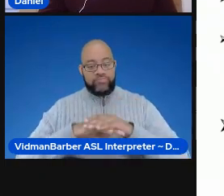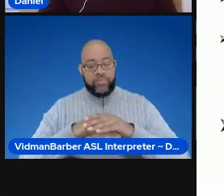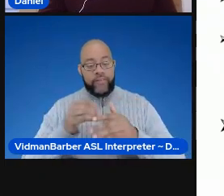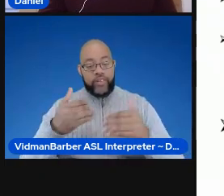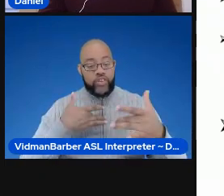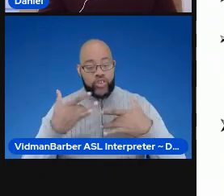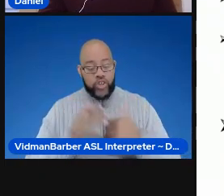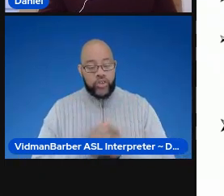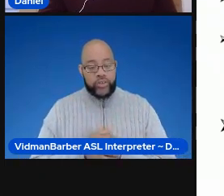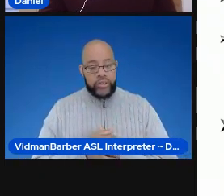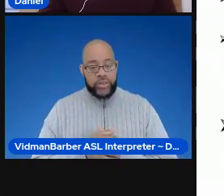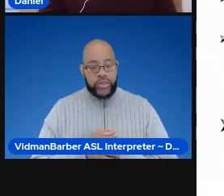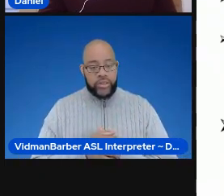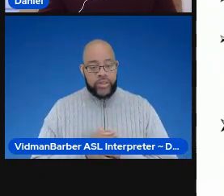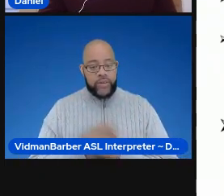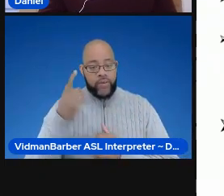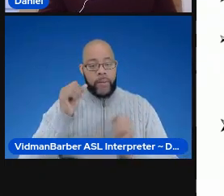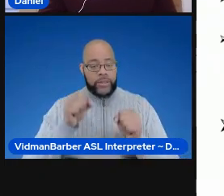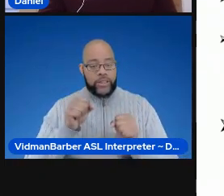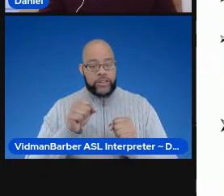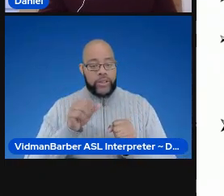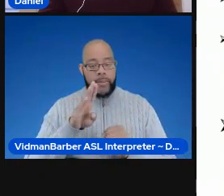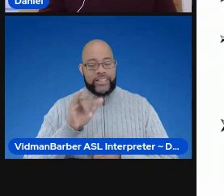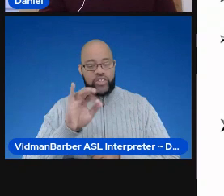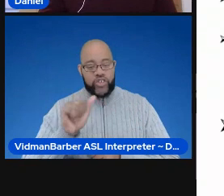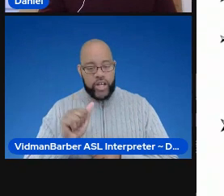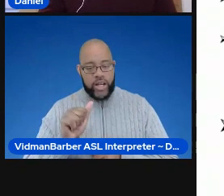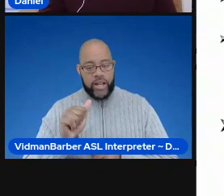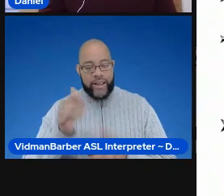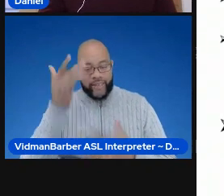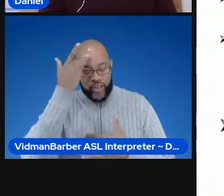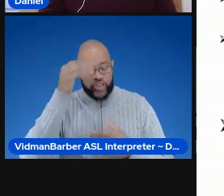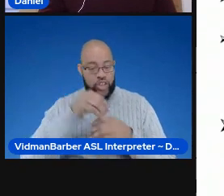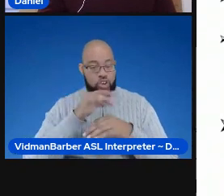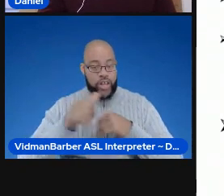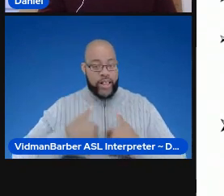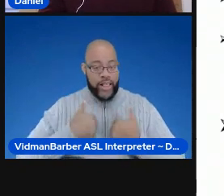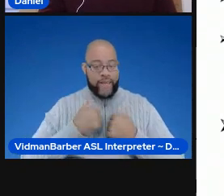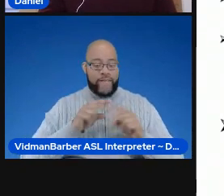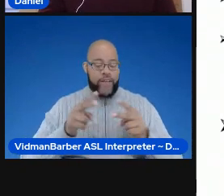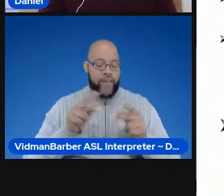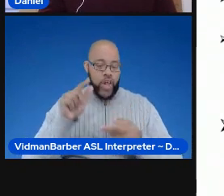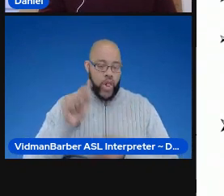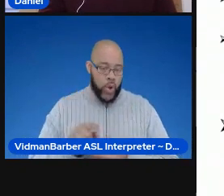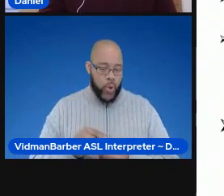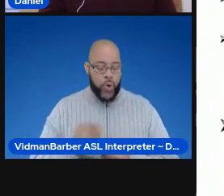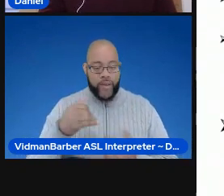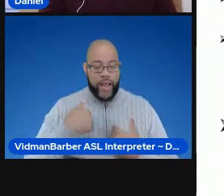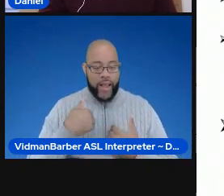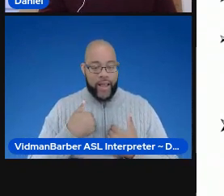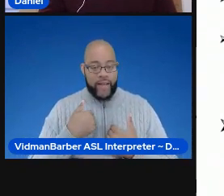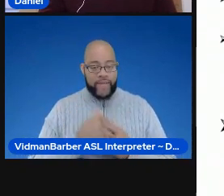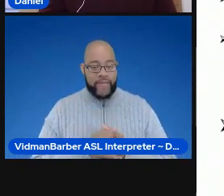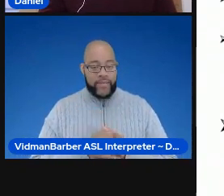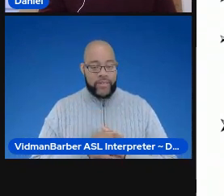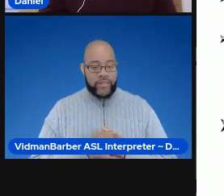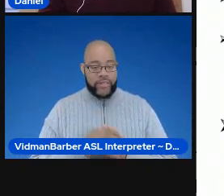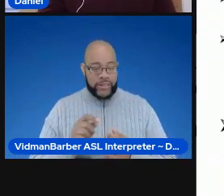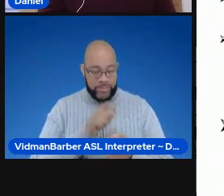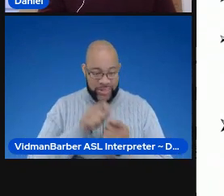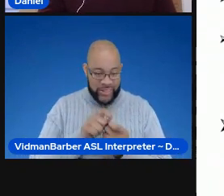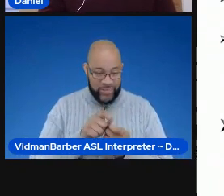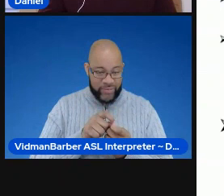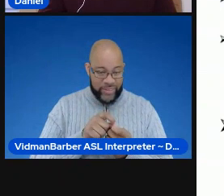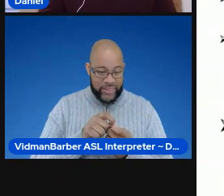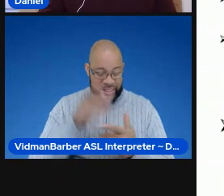for potential bacterial infection in early life is very low. So if you have acute febrile illness in a